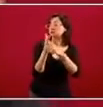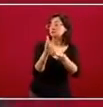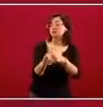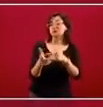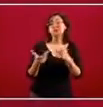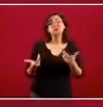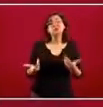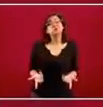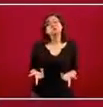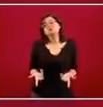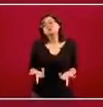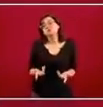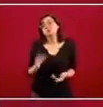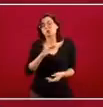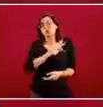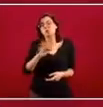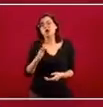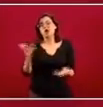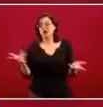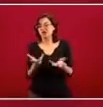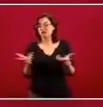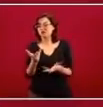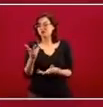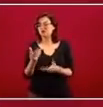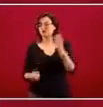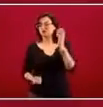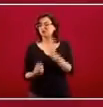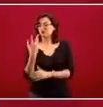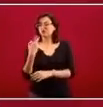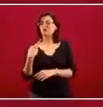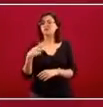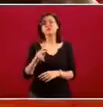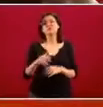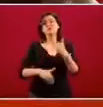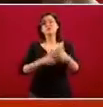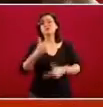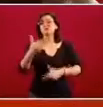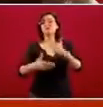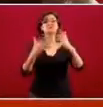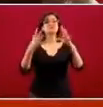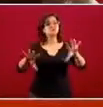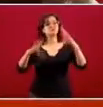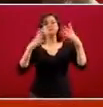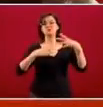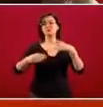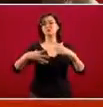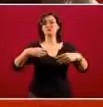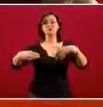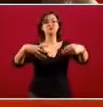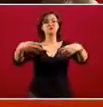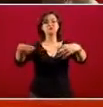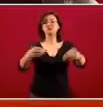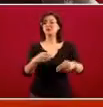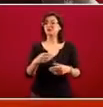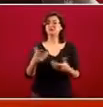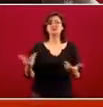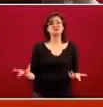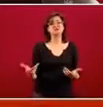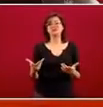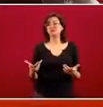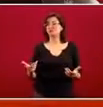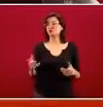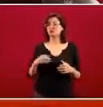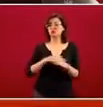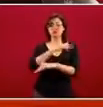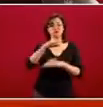So there is a point in which the change in speed will be so important that new measures will